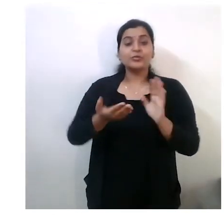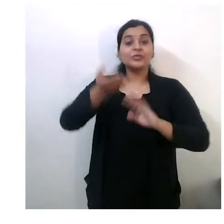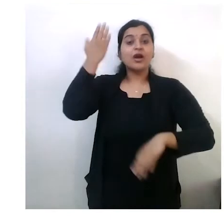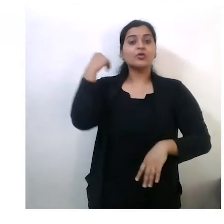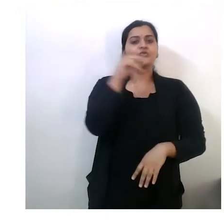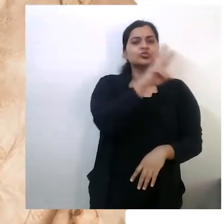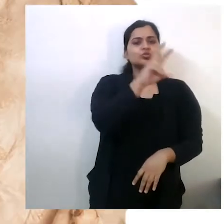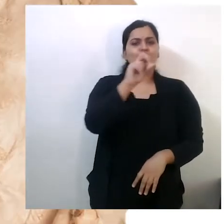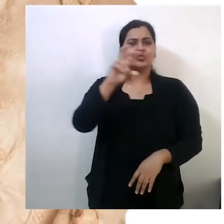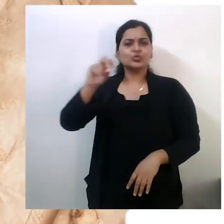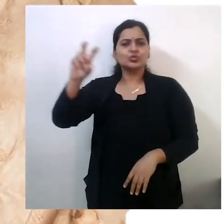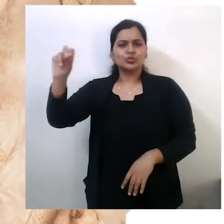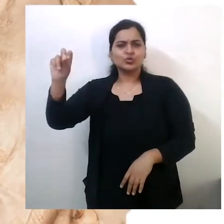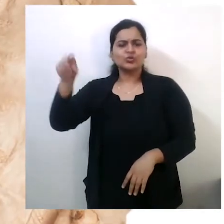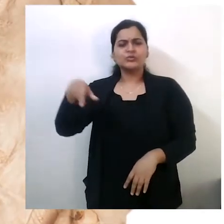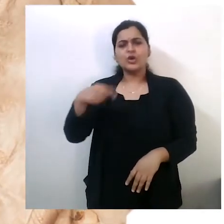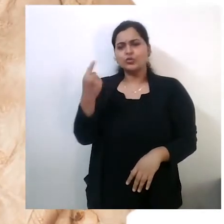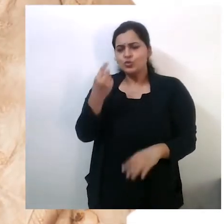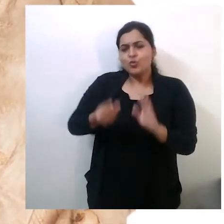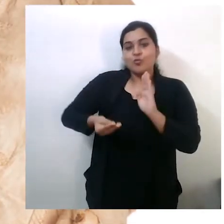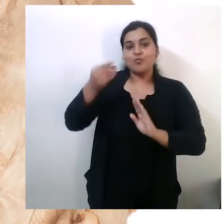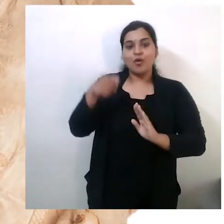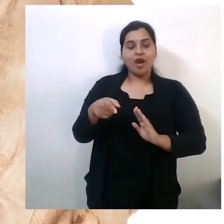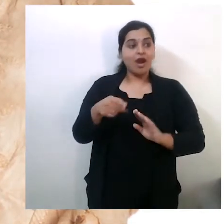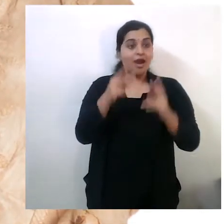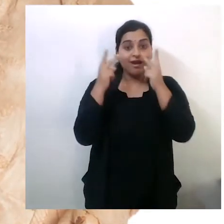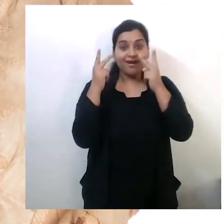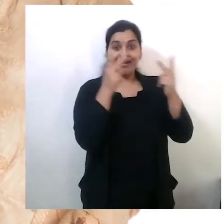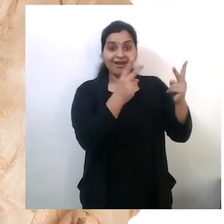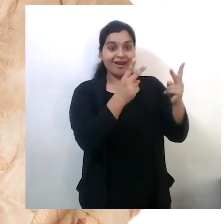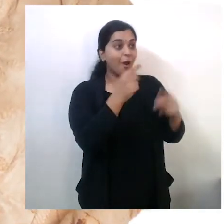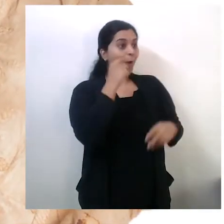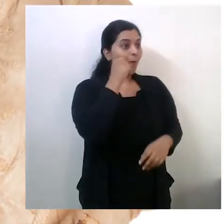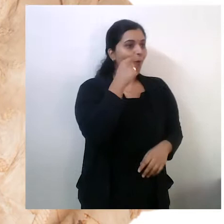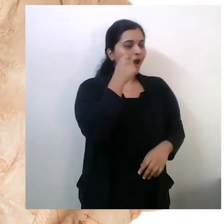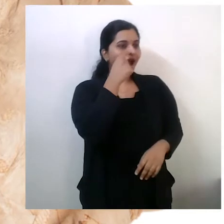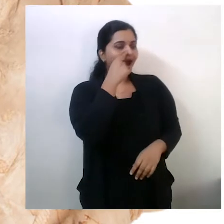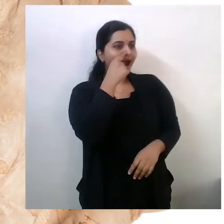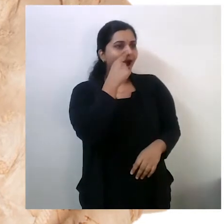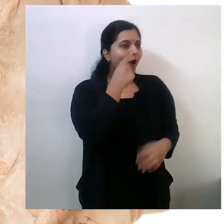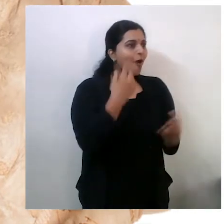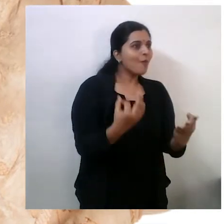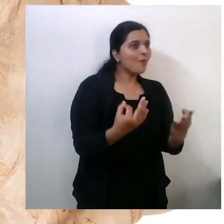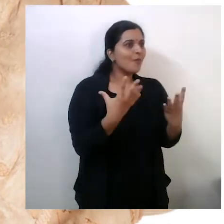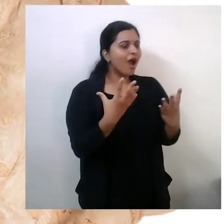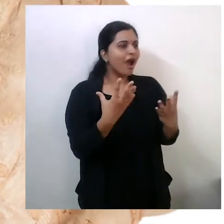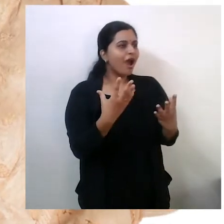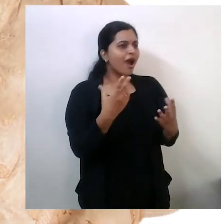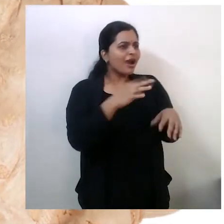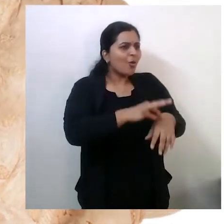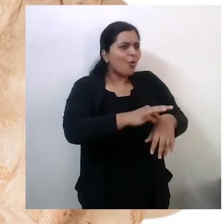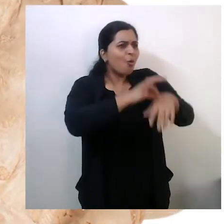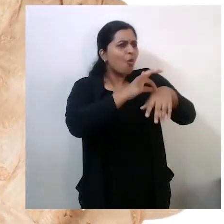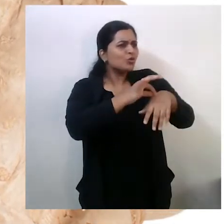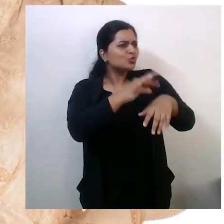20th century. This sculpture is interesting not only because it is carved out of a natural and a sustainable material, but